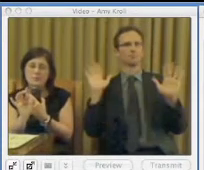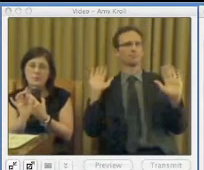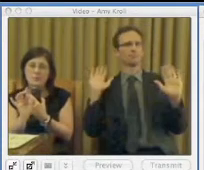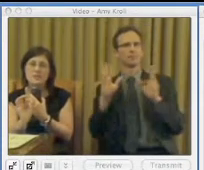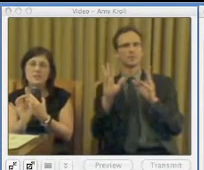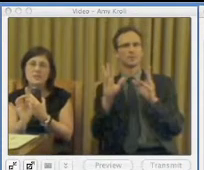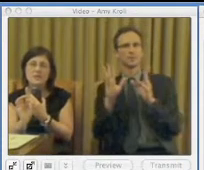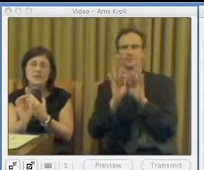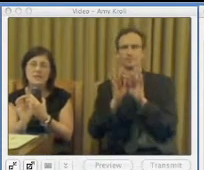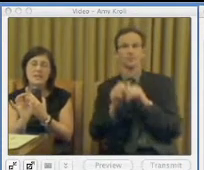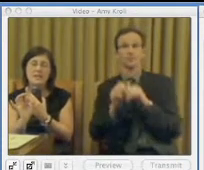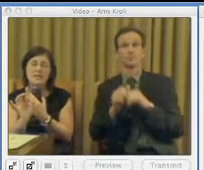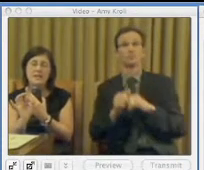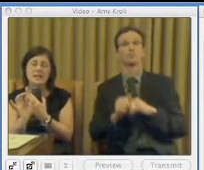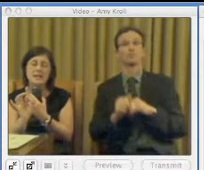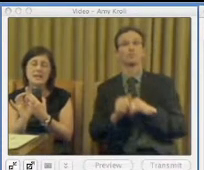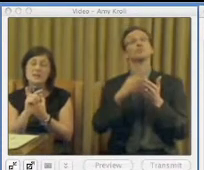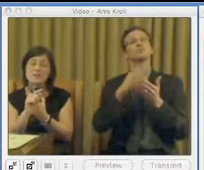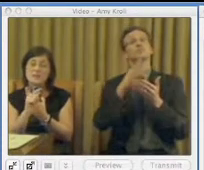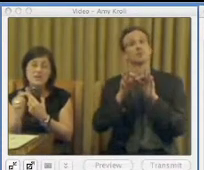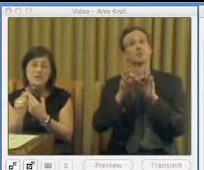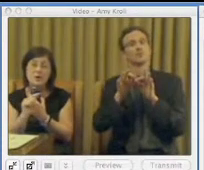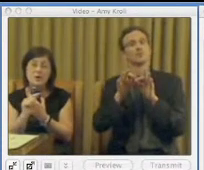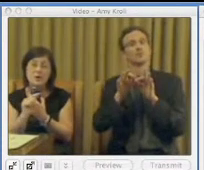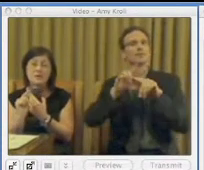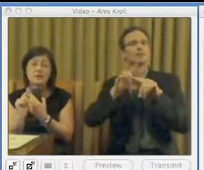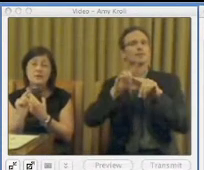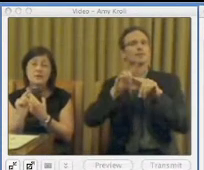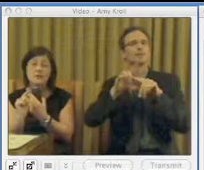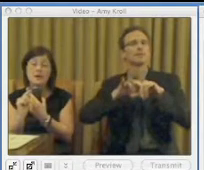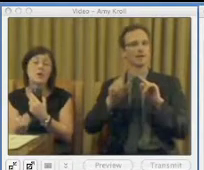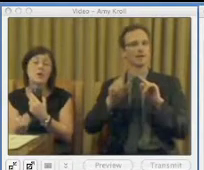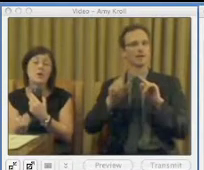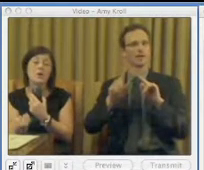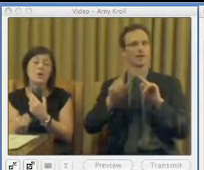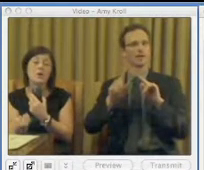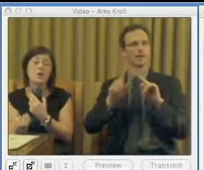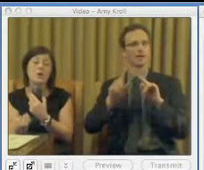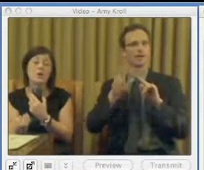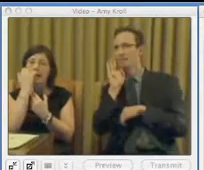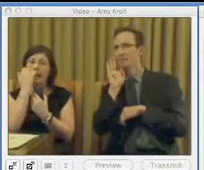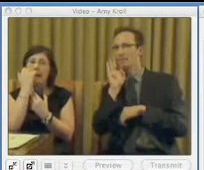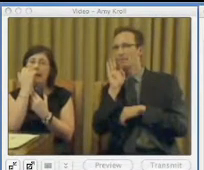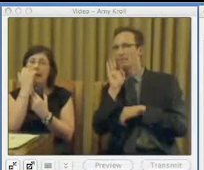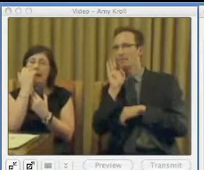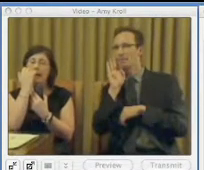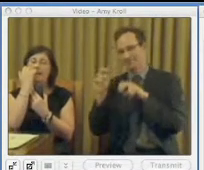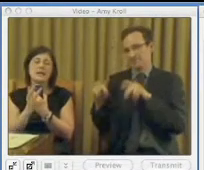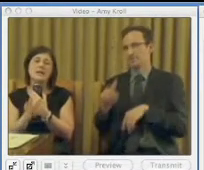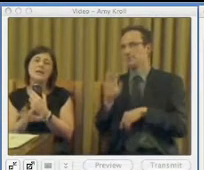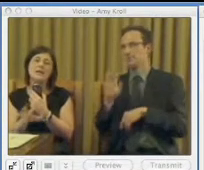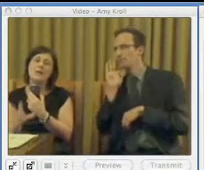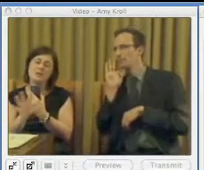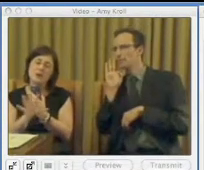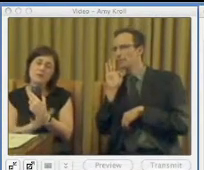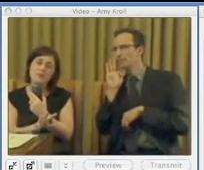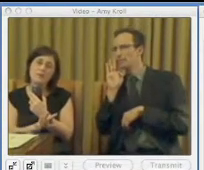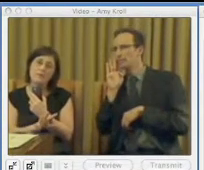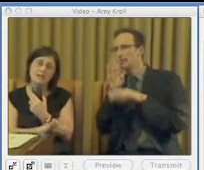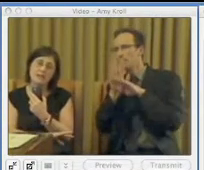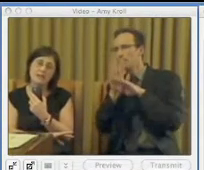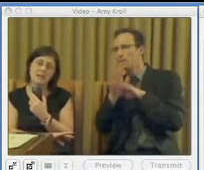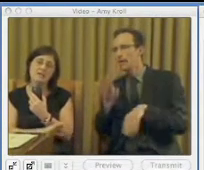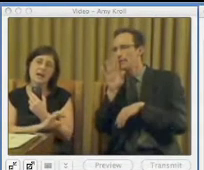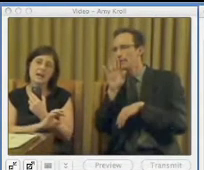Sometimes vocal language interpreters will work simultaneously and do whispered interpreting, for example, in court. But